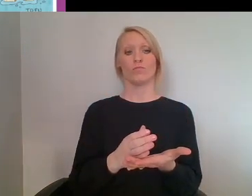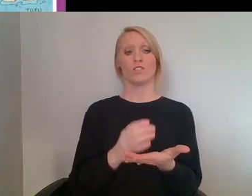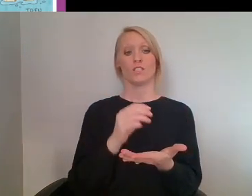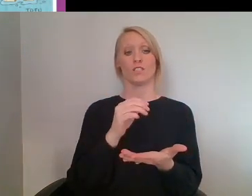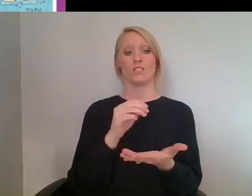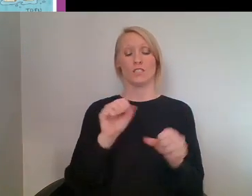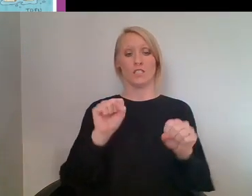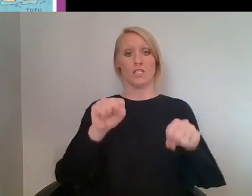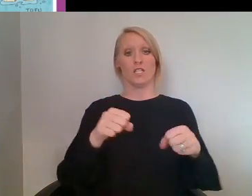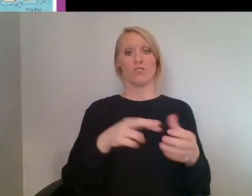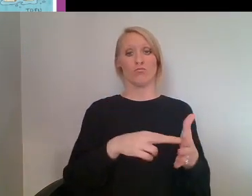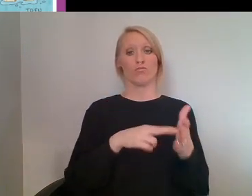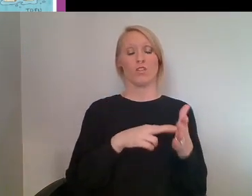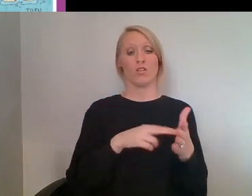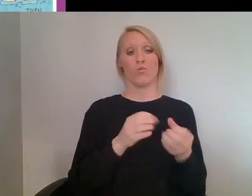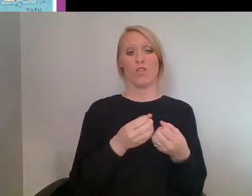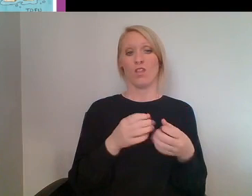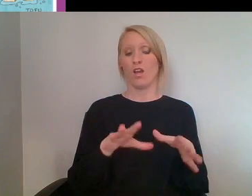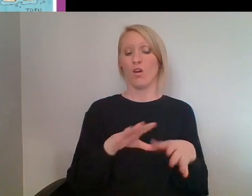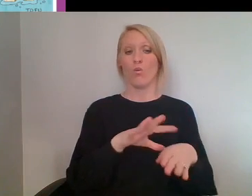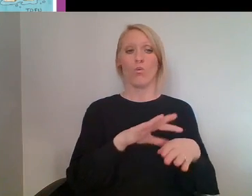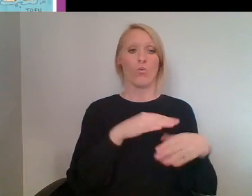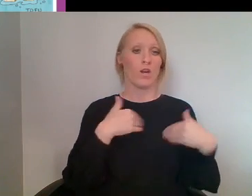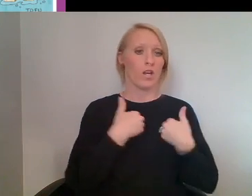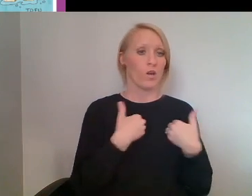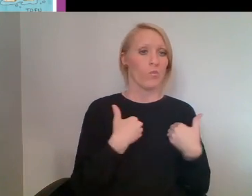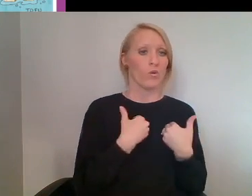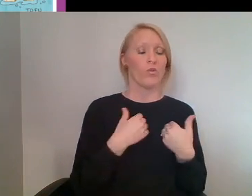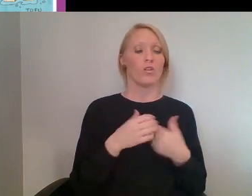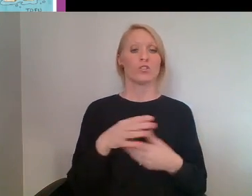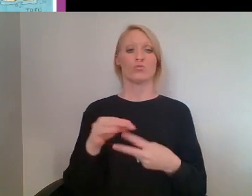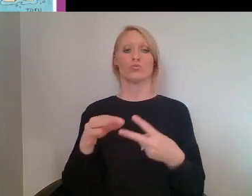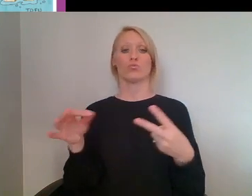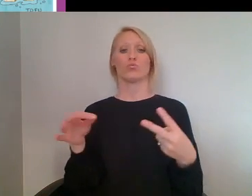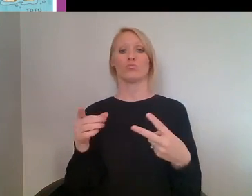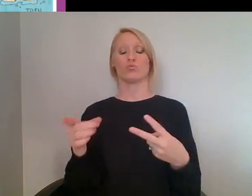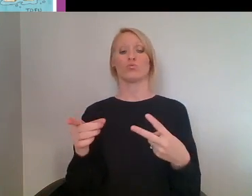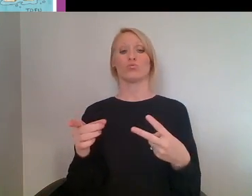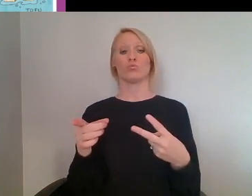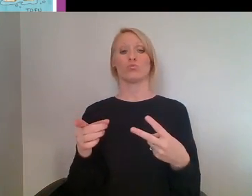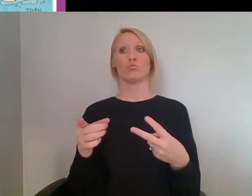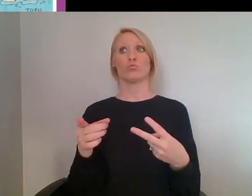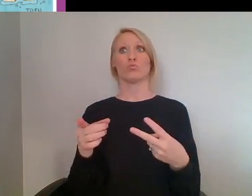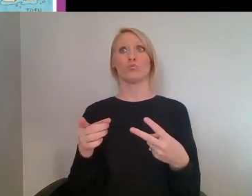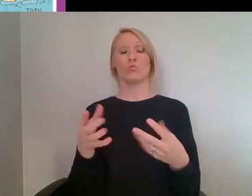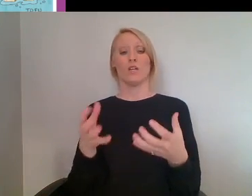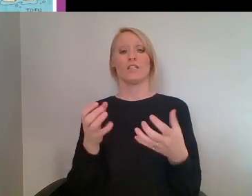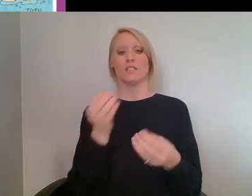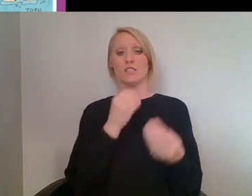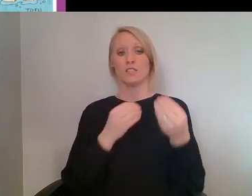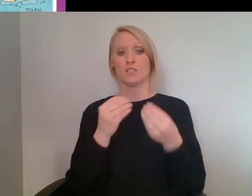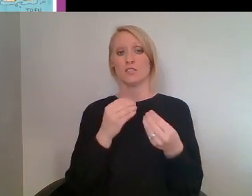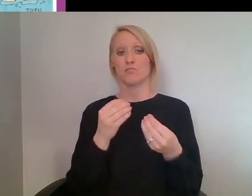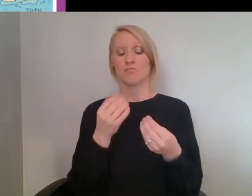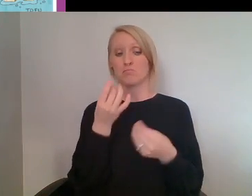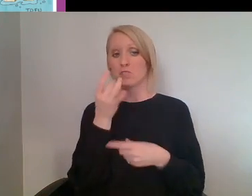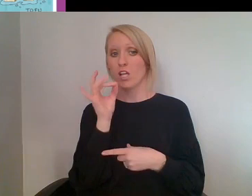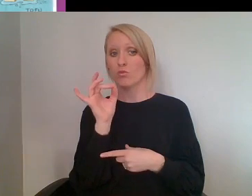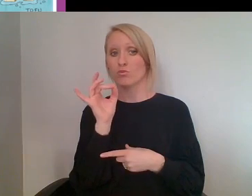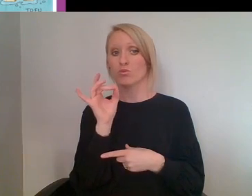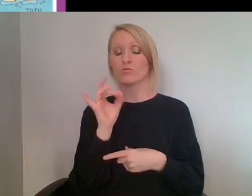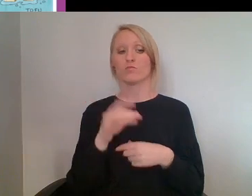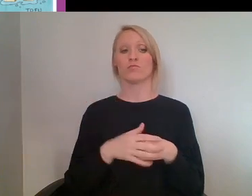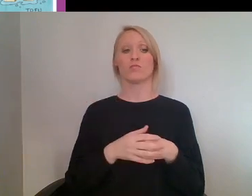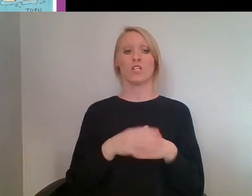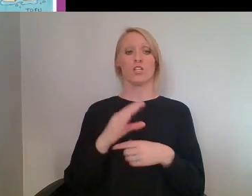animal byproduct. So it says pick one that you would eat that sounds kind of yummy. You could do chili that doesn't have any